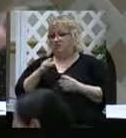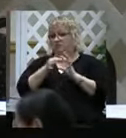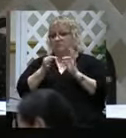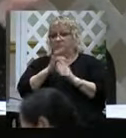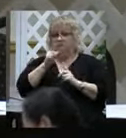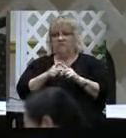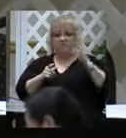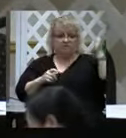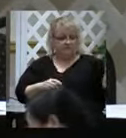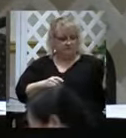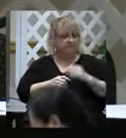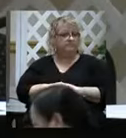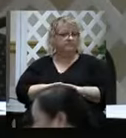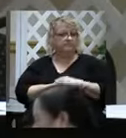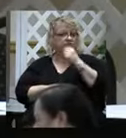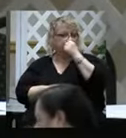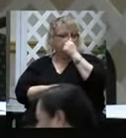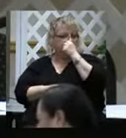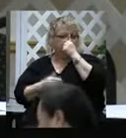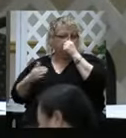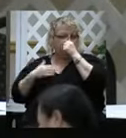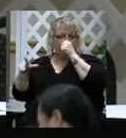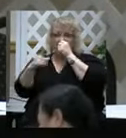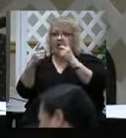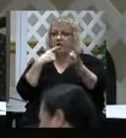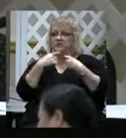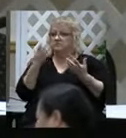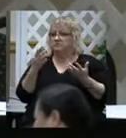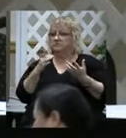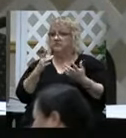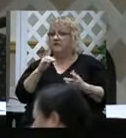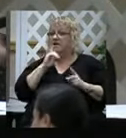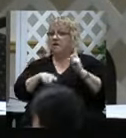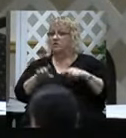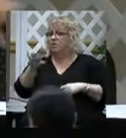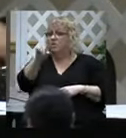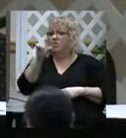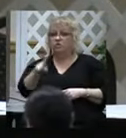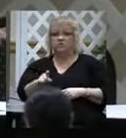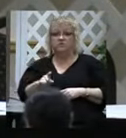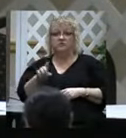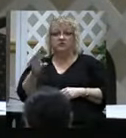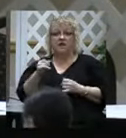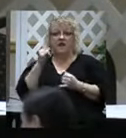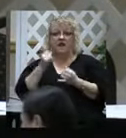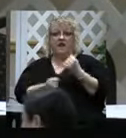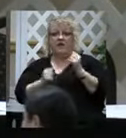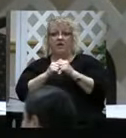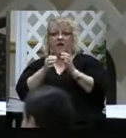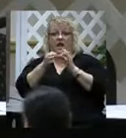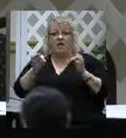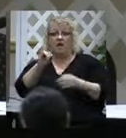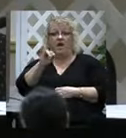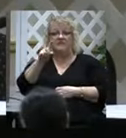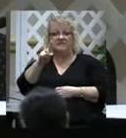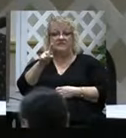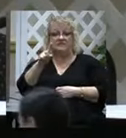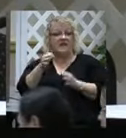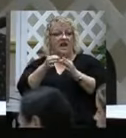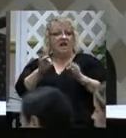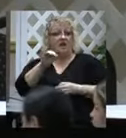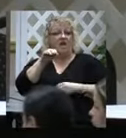about that. But I'm more than happy to answer questions. And by the way, that last piece with the language ID, the language